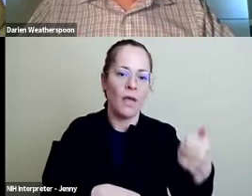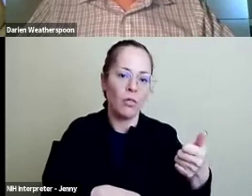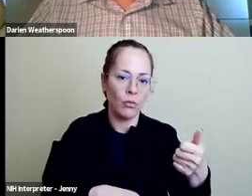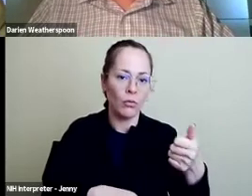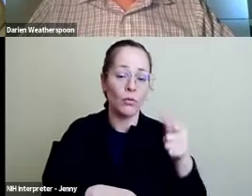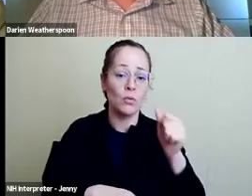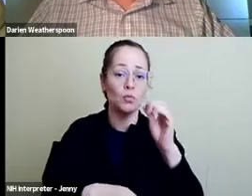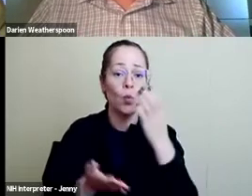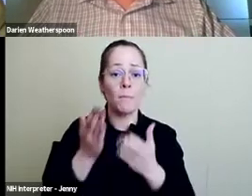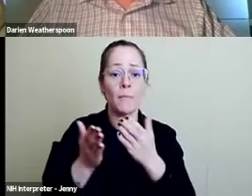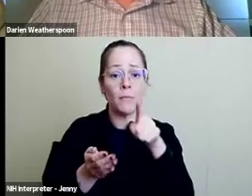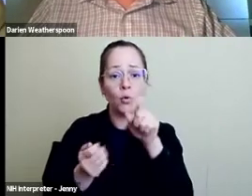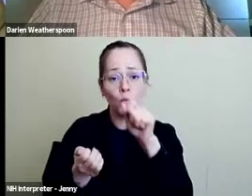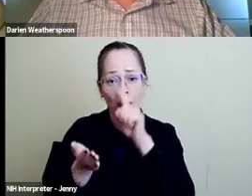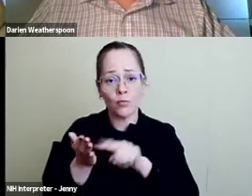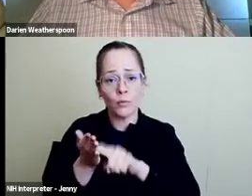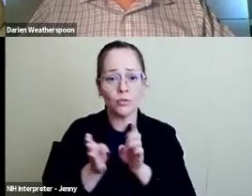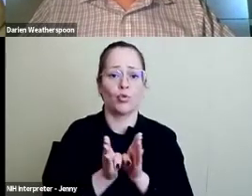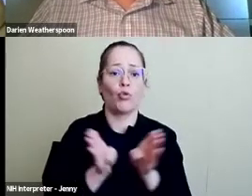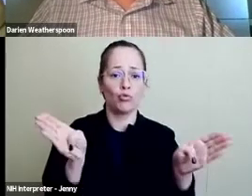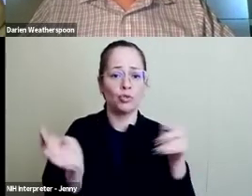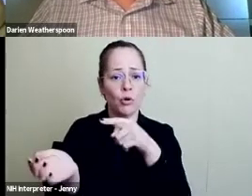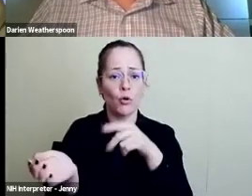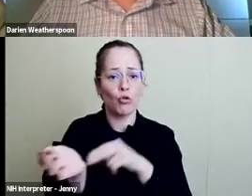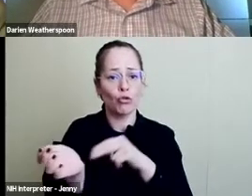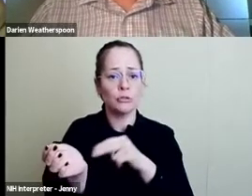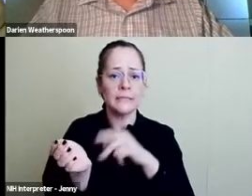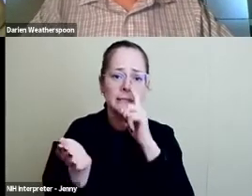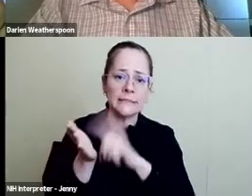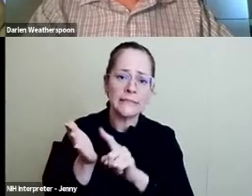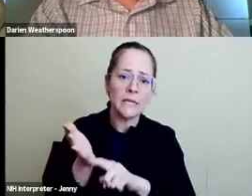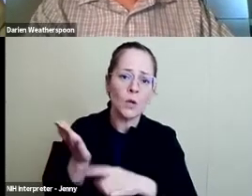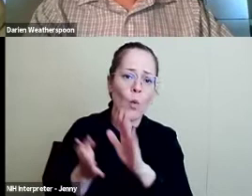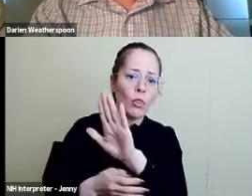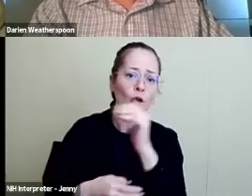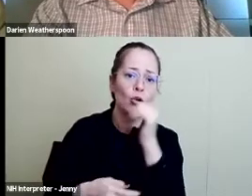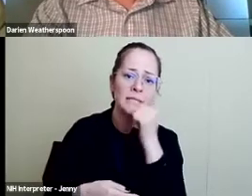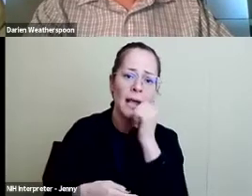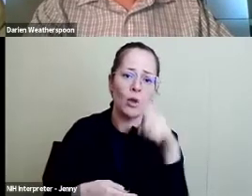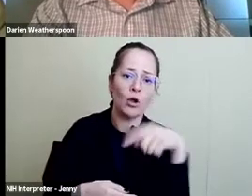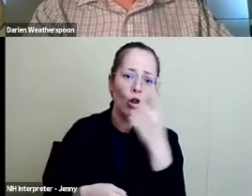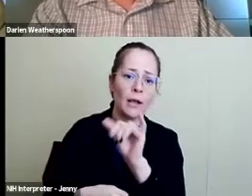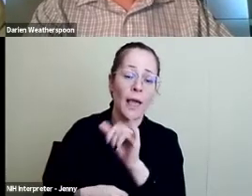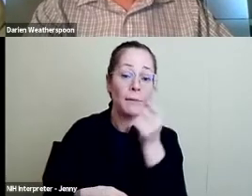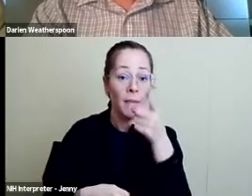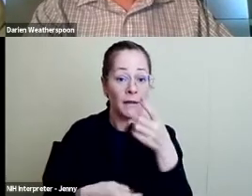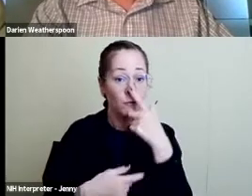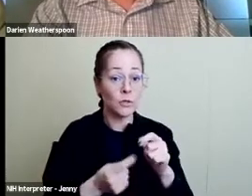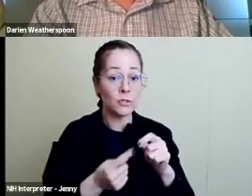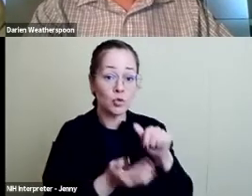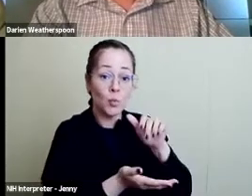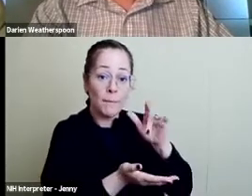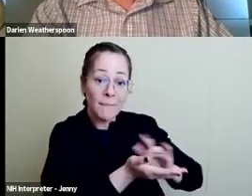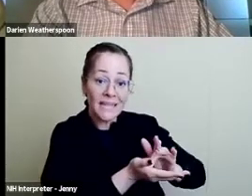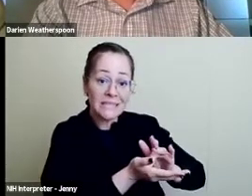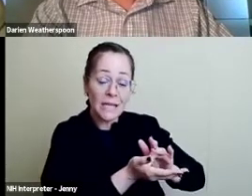research, maybe talk to some folks that are in nursing and see what their day-to-day looks like. But if you're also interested in medicine, see what that looks like. And then you can compare